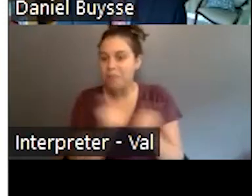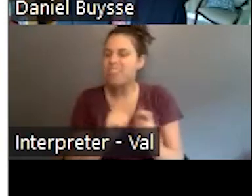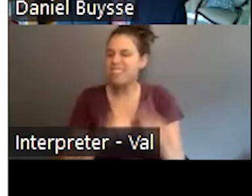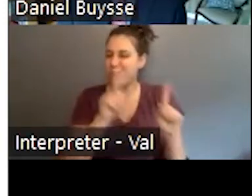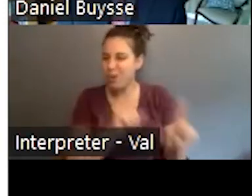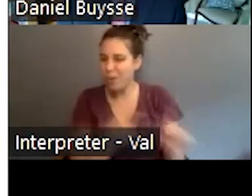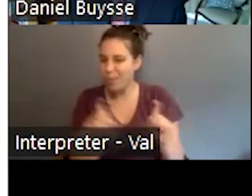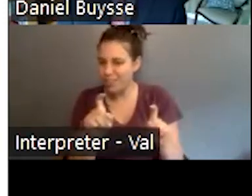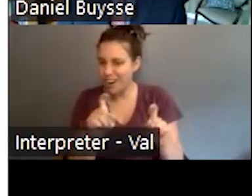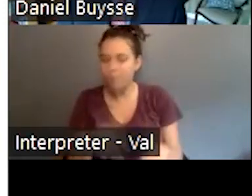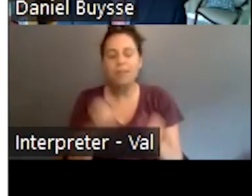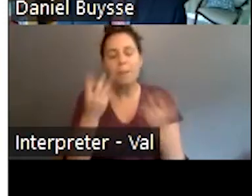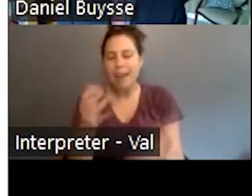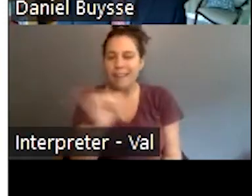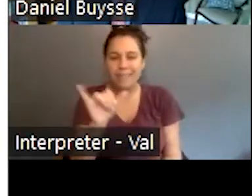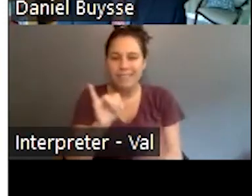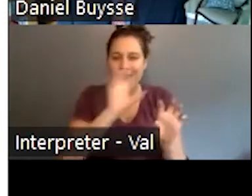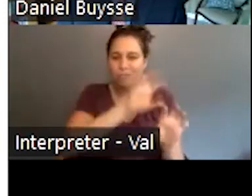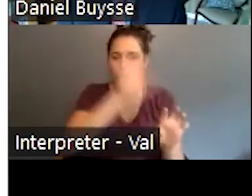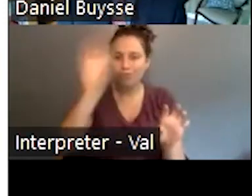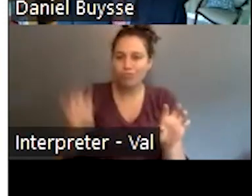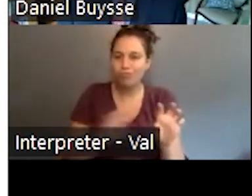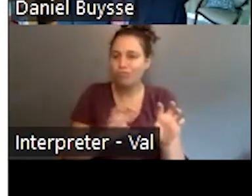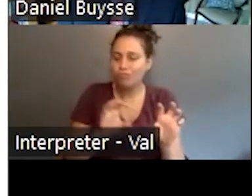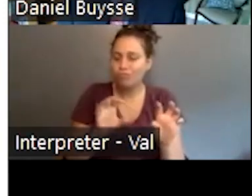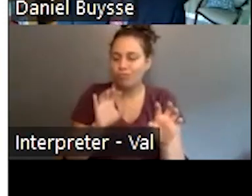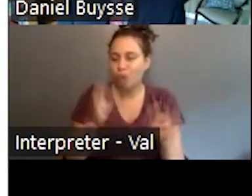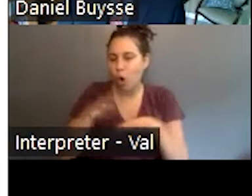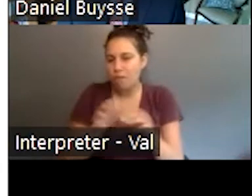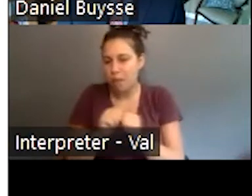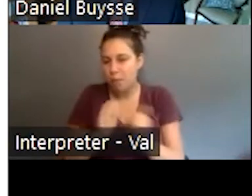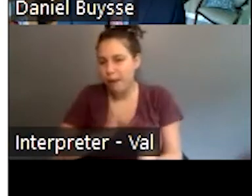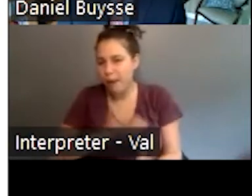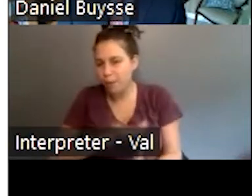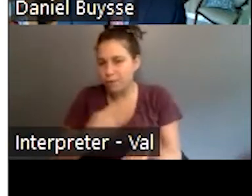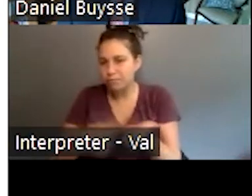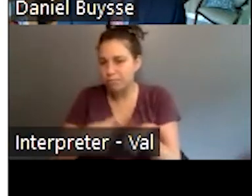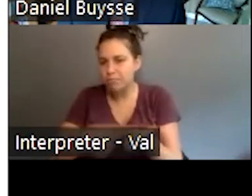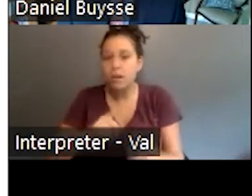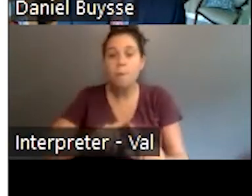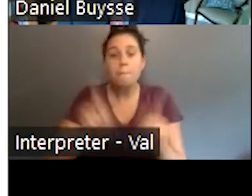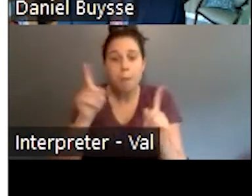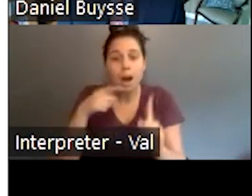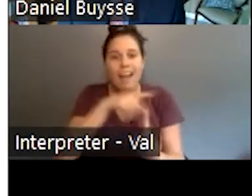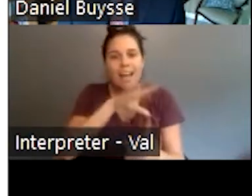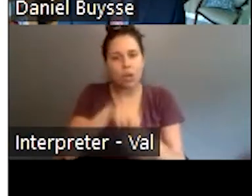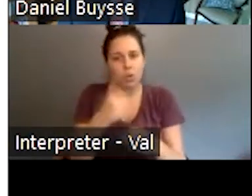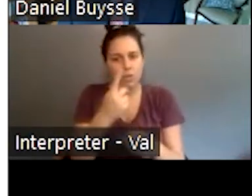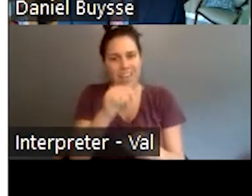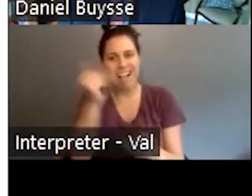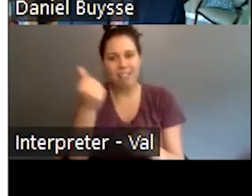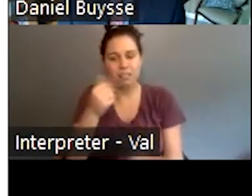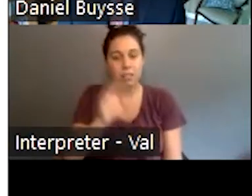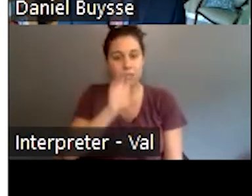has many of the same dimensions that I've already talked about, but what it includes as well is a